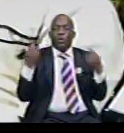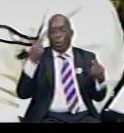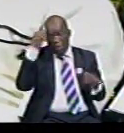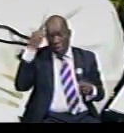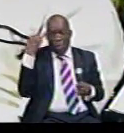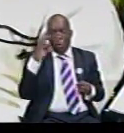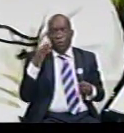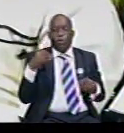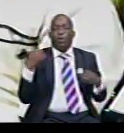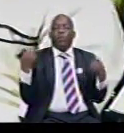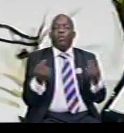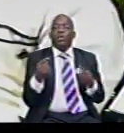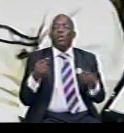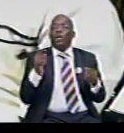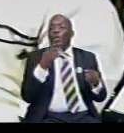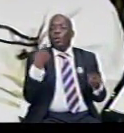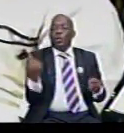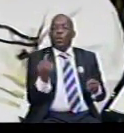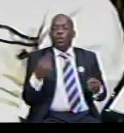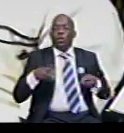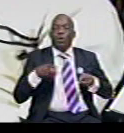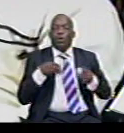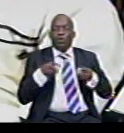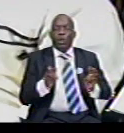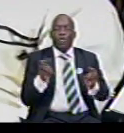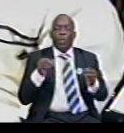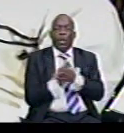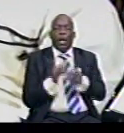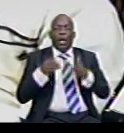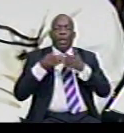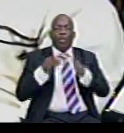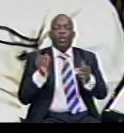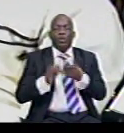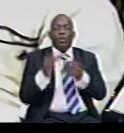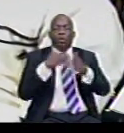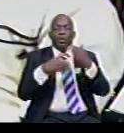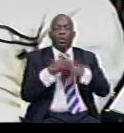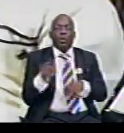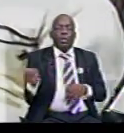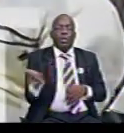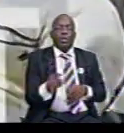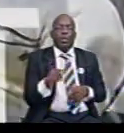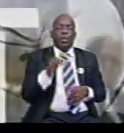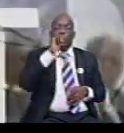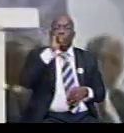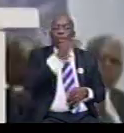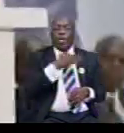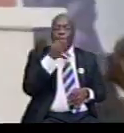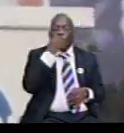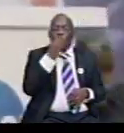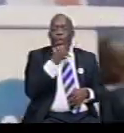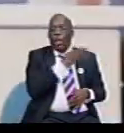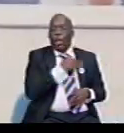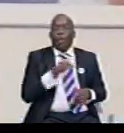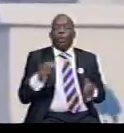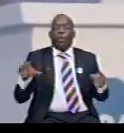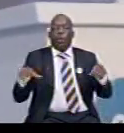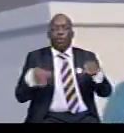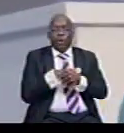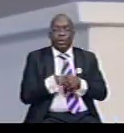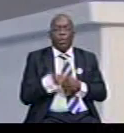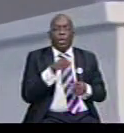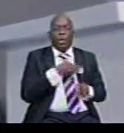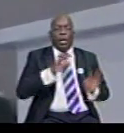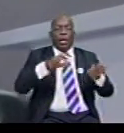heaven. It says they were eating and drinking, they were marrying and giving in marriage. If you look at our